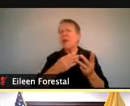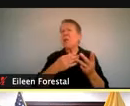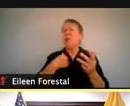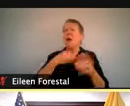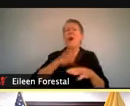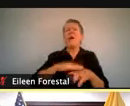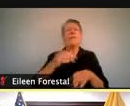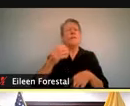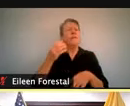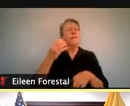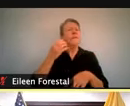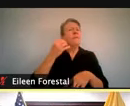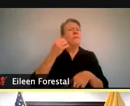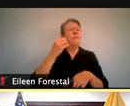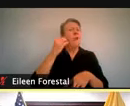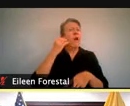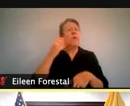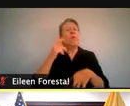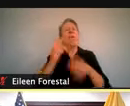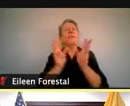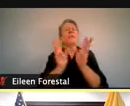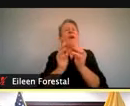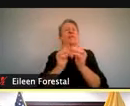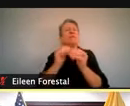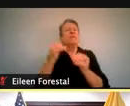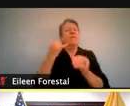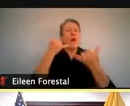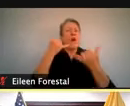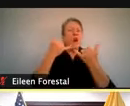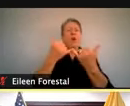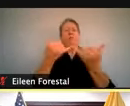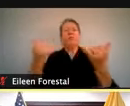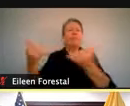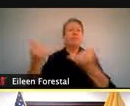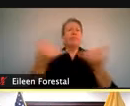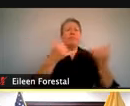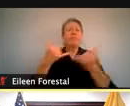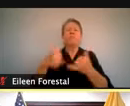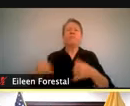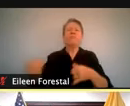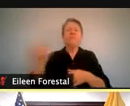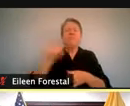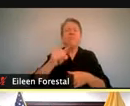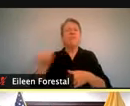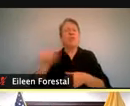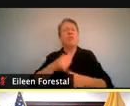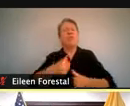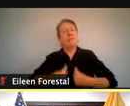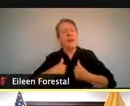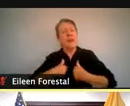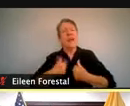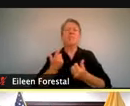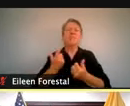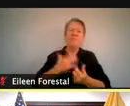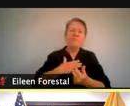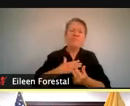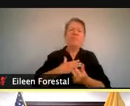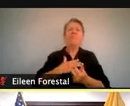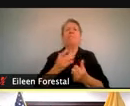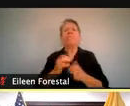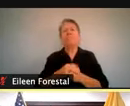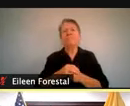conversation. And all 3 survive him today, along with their families, including Sal's. Nikki was one of 9 grandchildren and